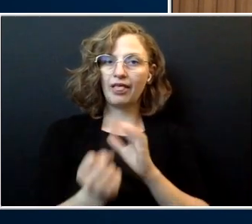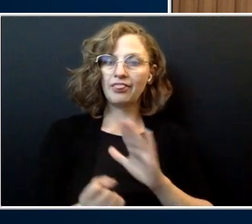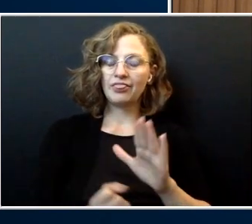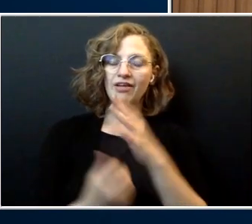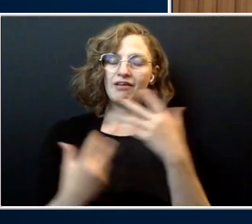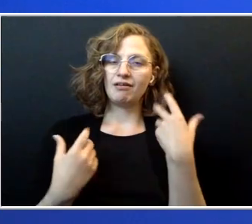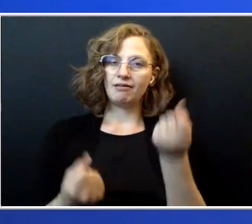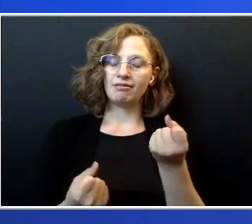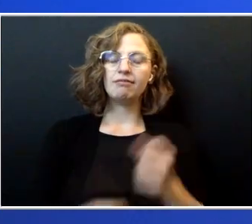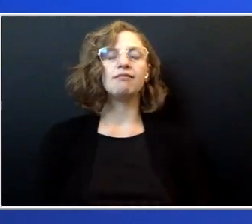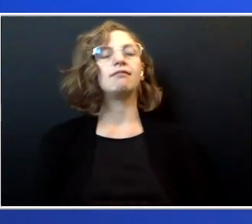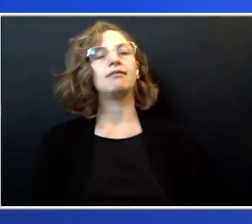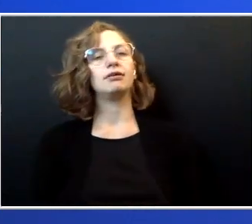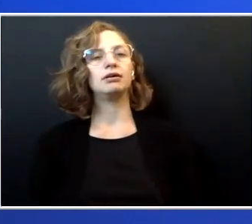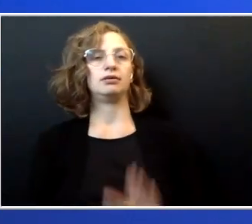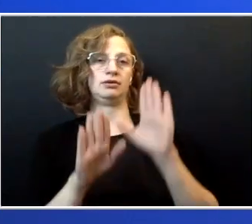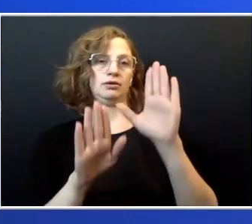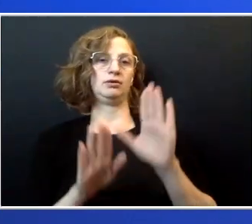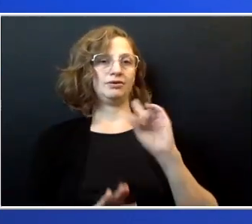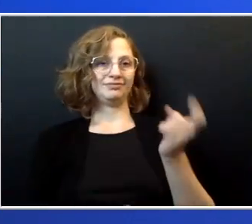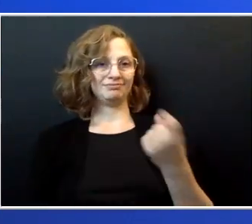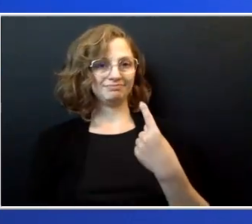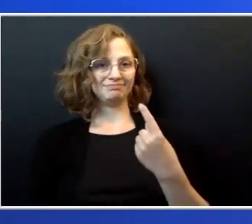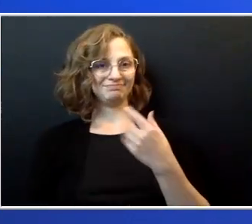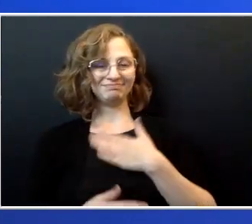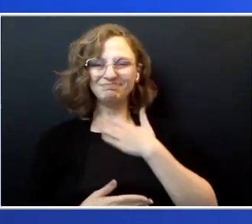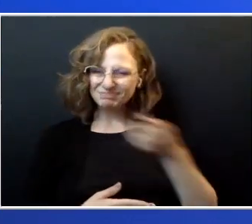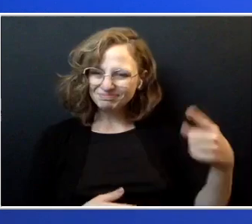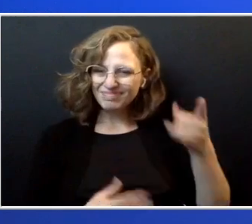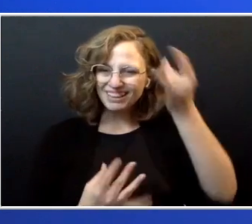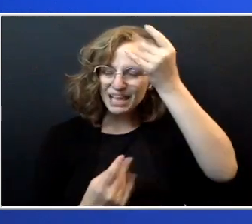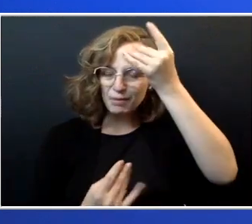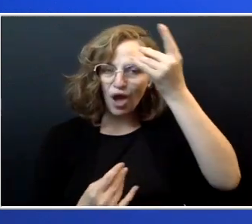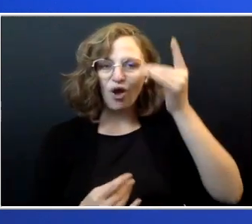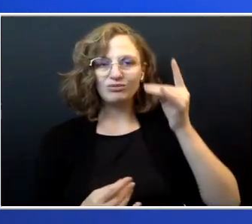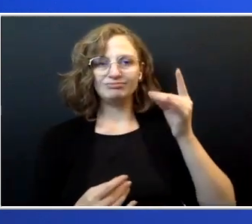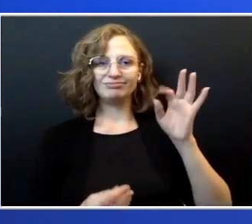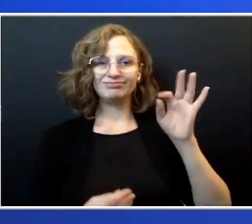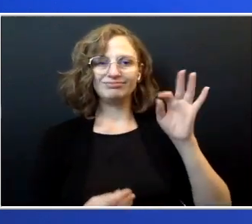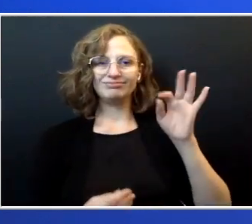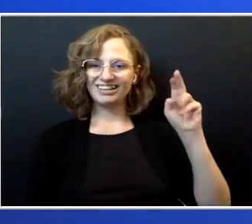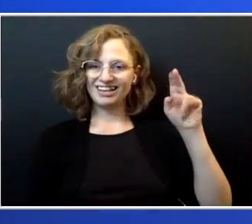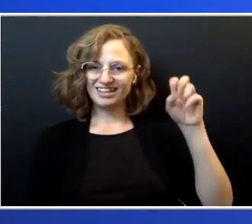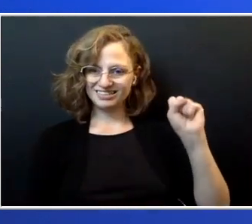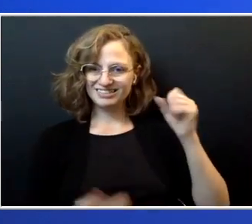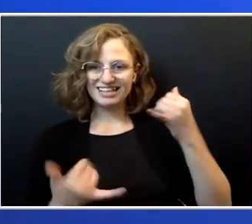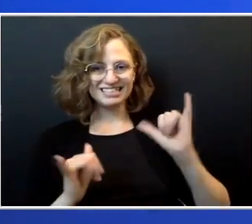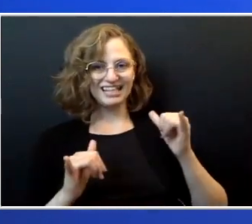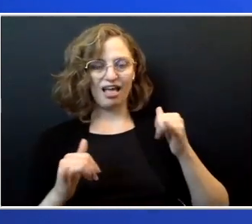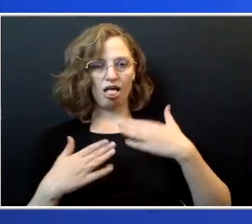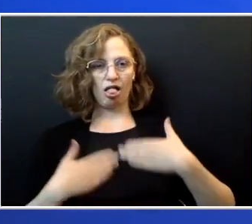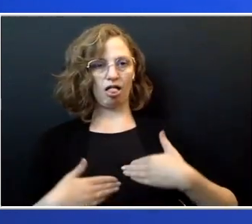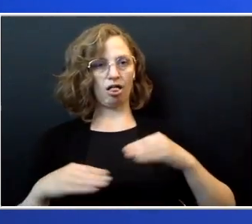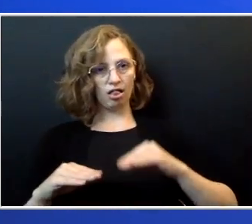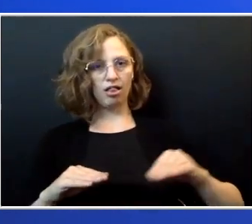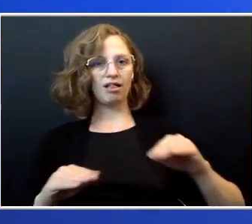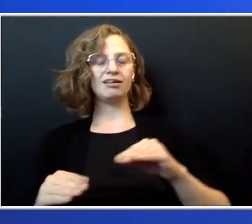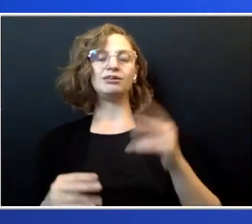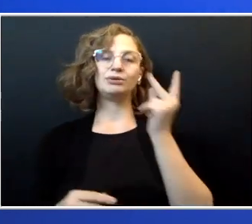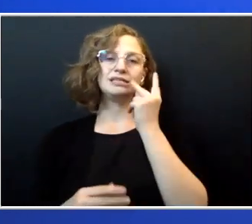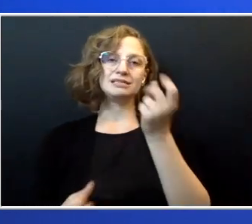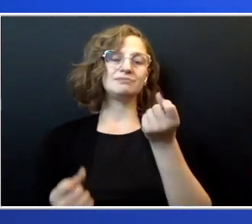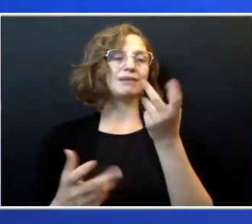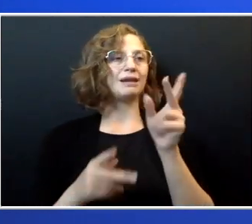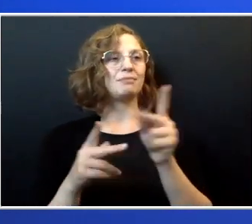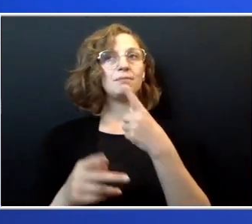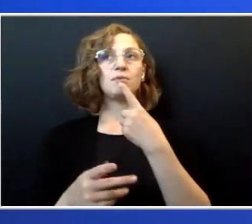question, and I'm glad you're thinking about fitness and still moving your body. We do see a lot of folks that have neuropathies kind of say, nope, it's not for me. And